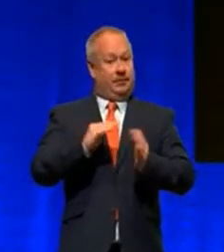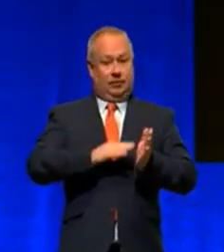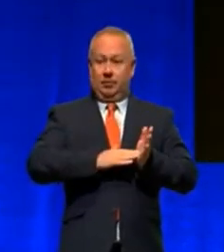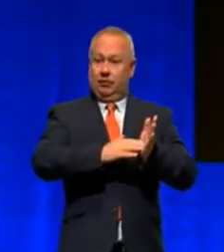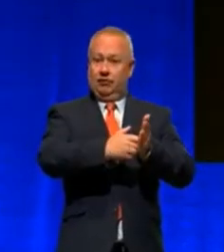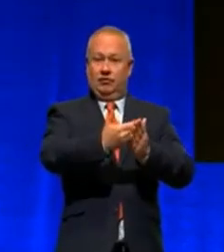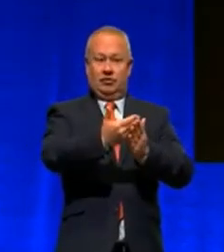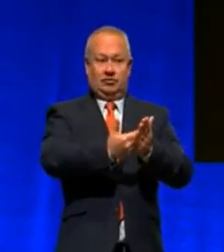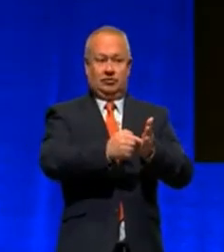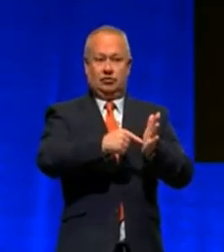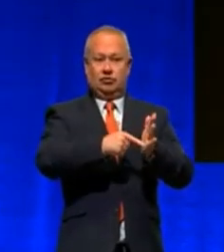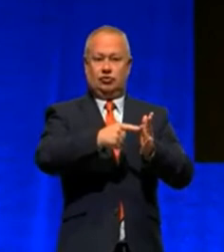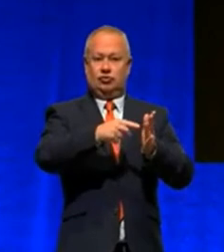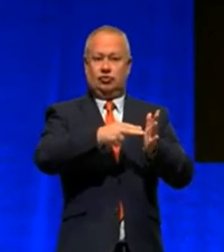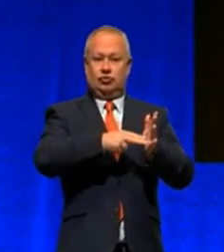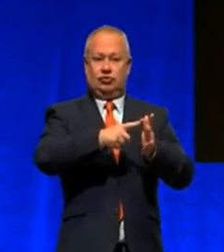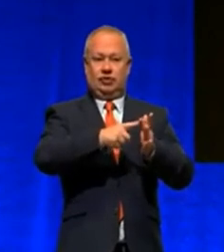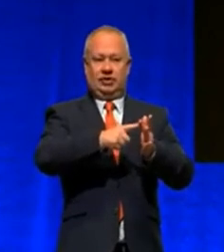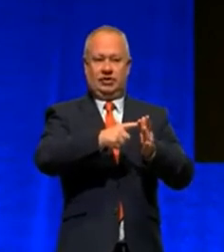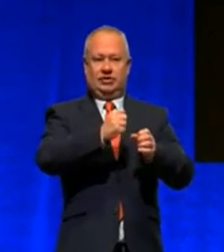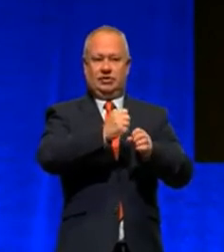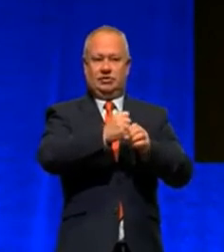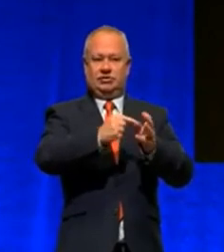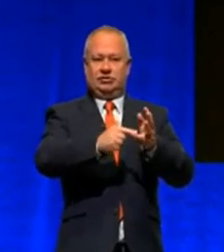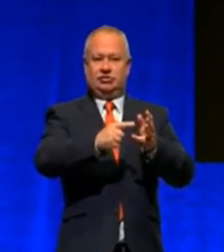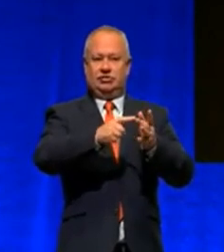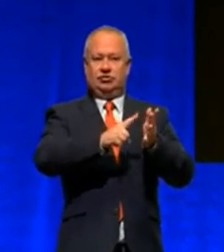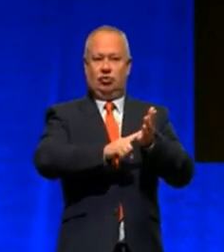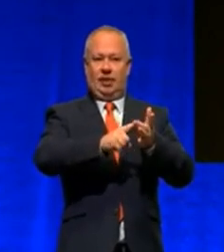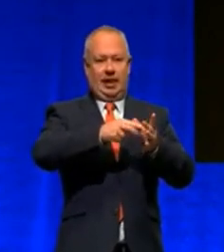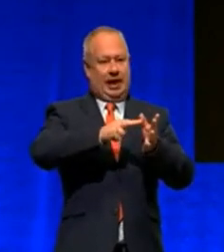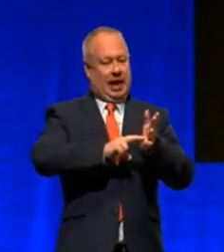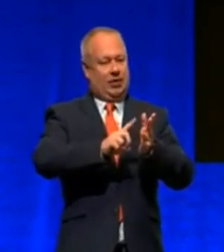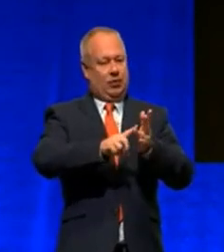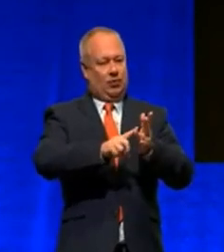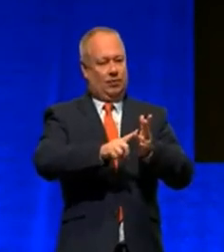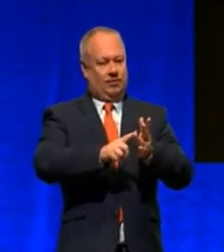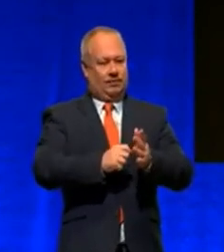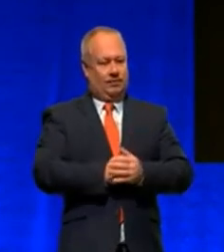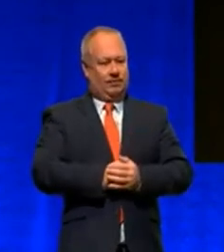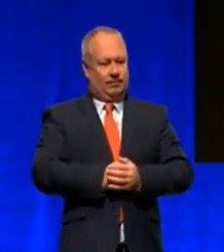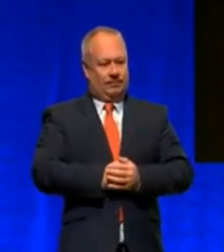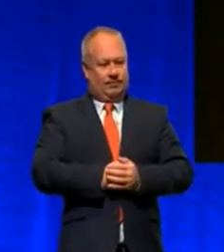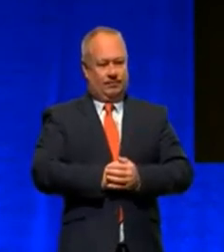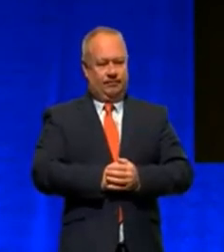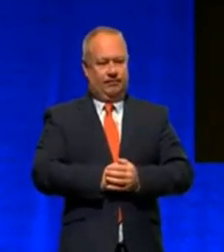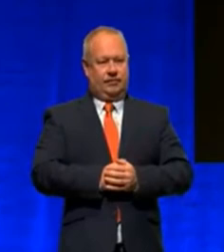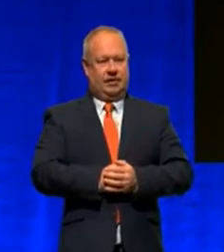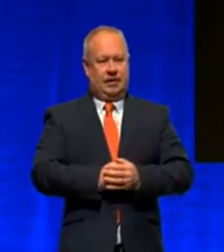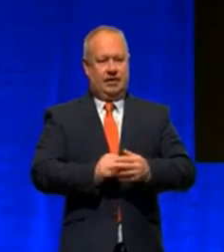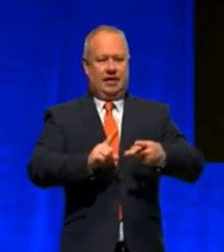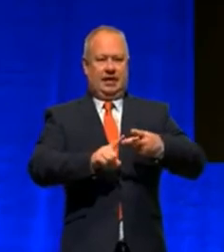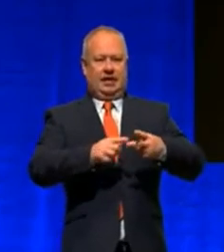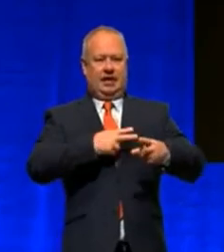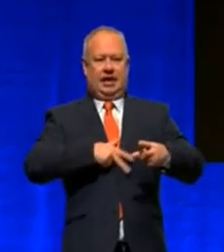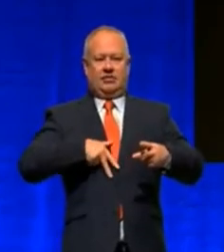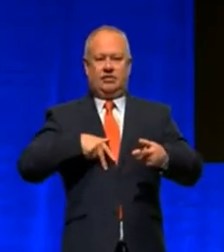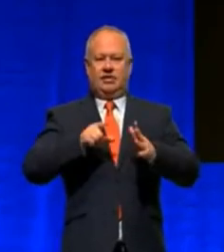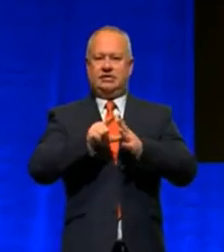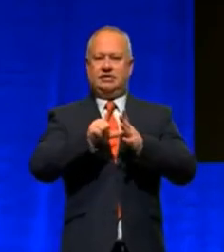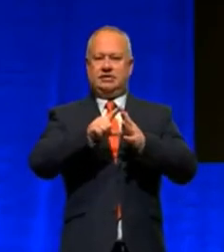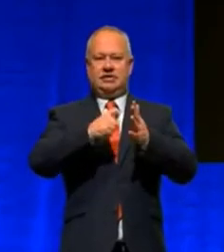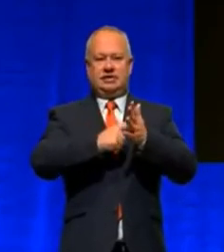call on Tony Giuliano, the Policy Development Convener. And Tony will be followed by Councillor Derek Gunn of